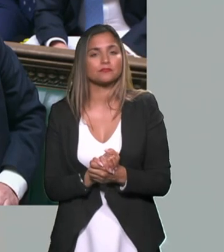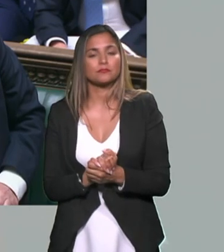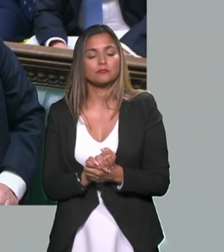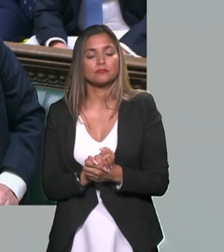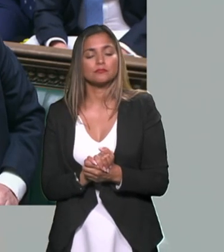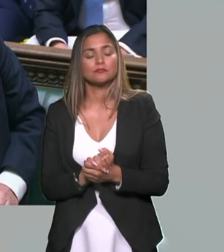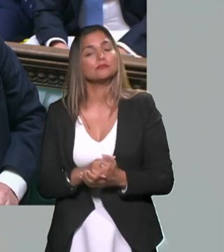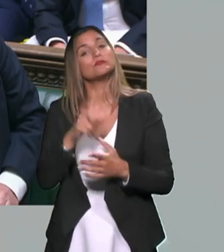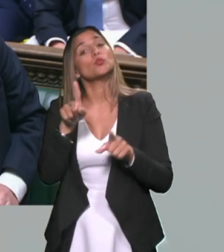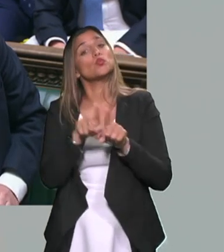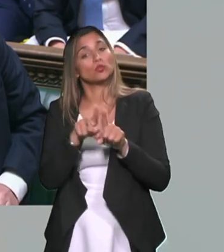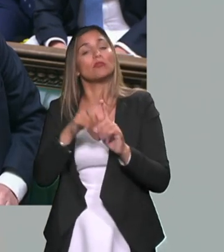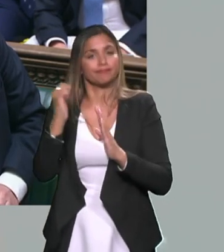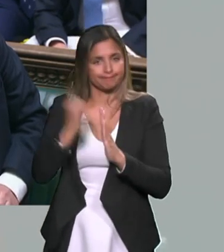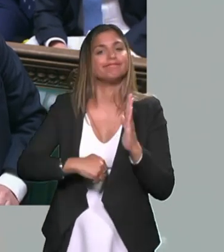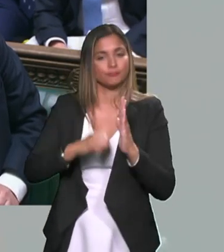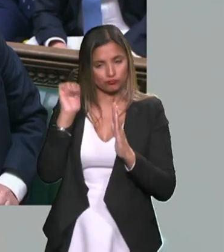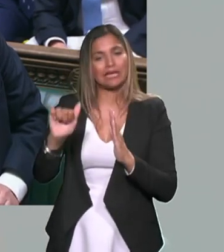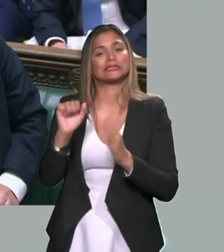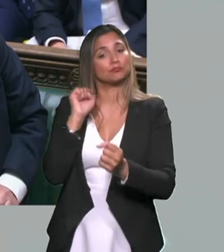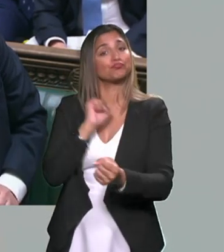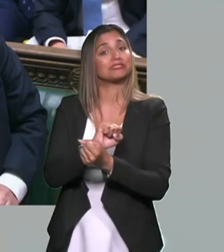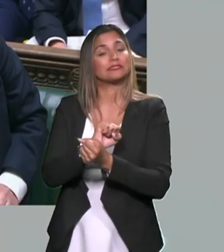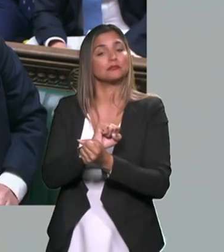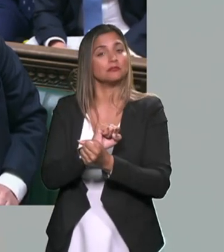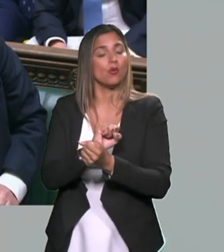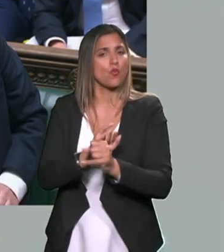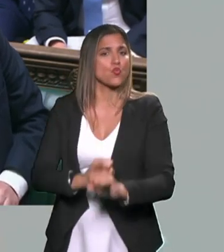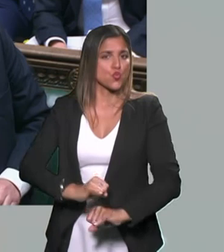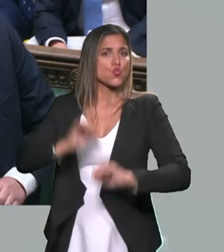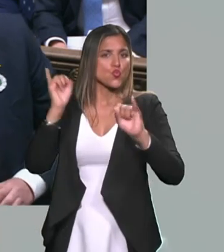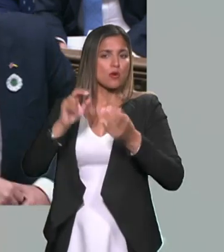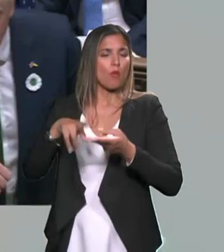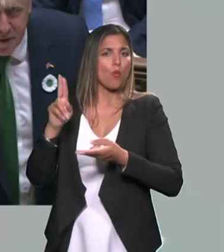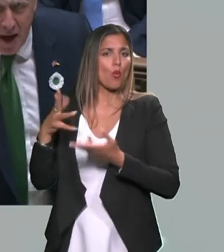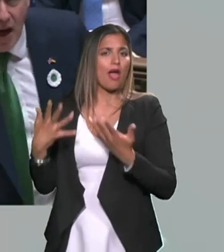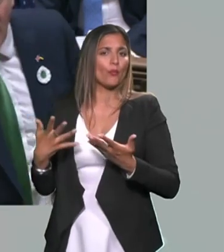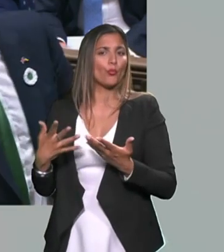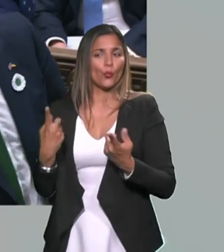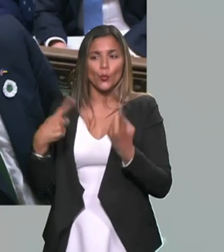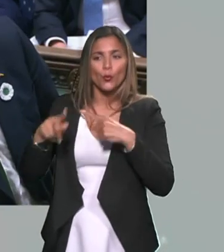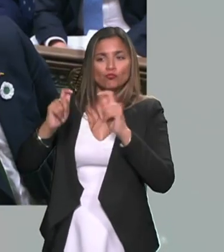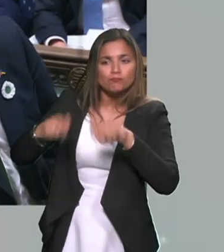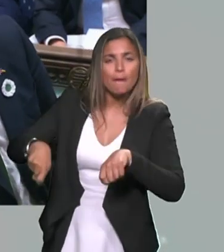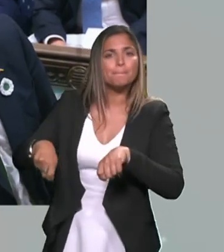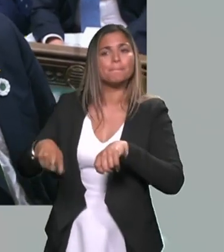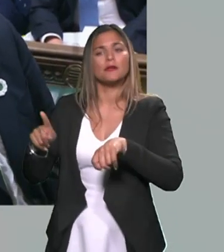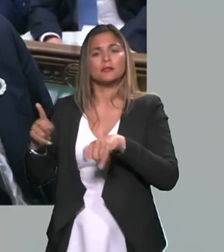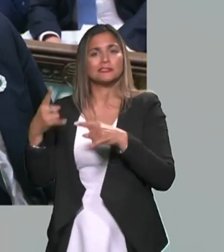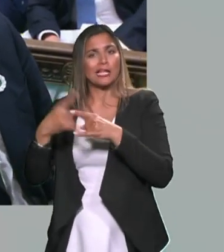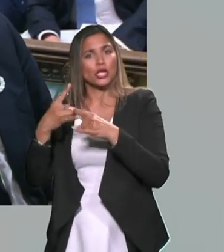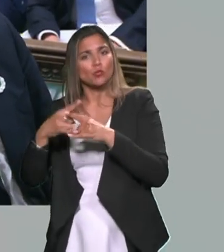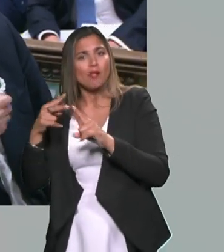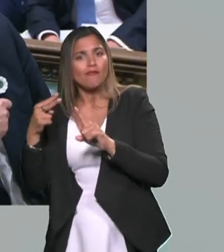tougher sentences for rape and serious sexual violence, Mr. Speaker. And I have to say, I was amazed, and it's still the